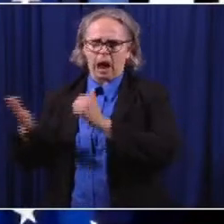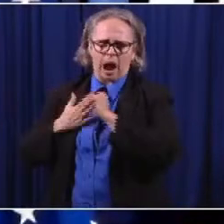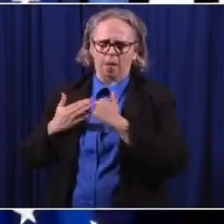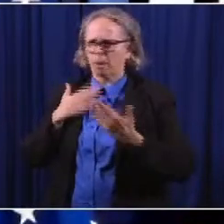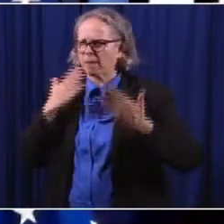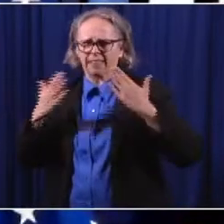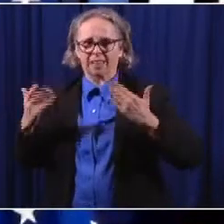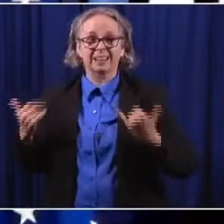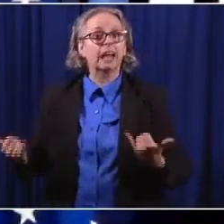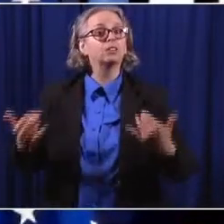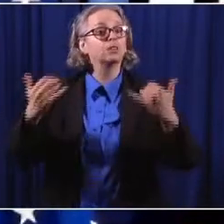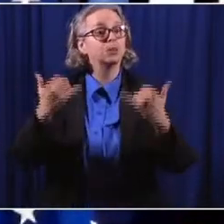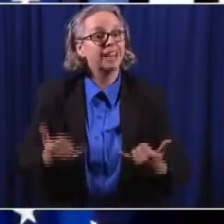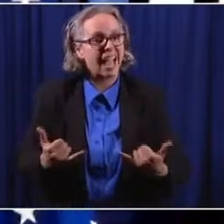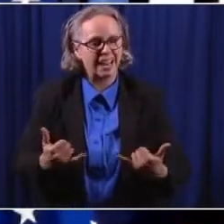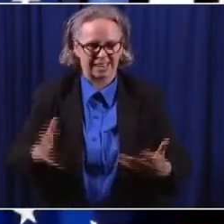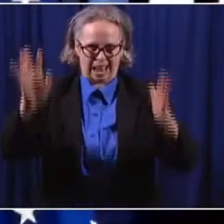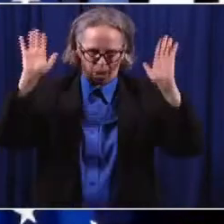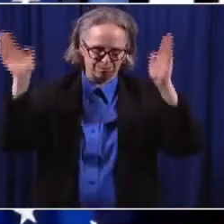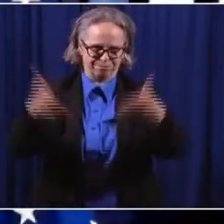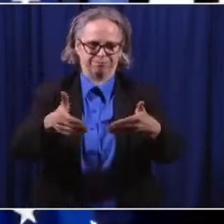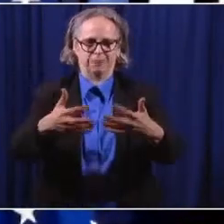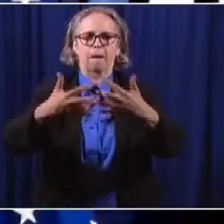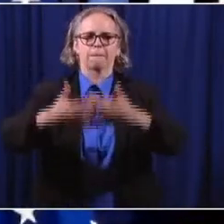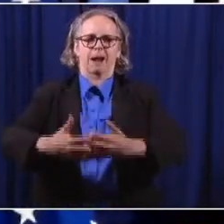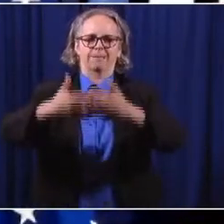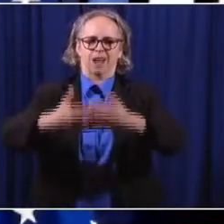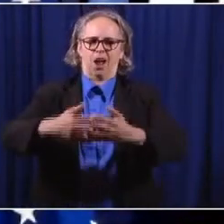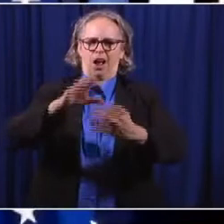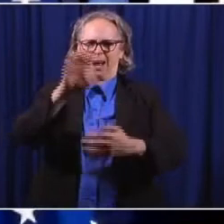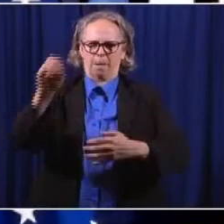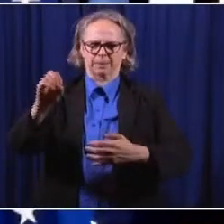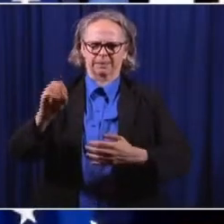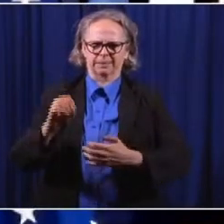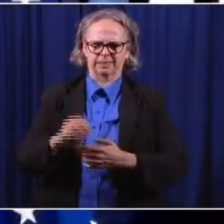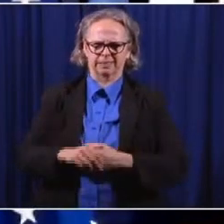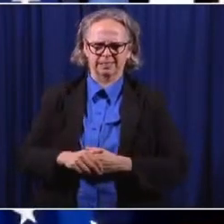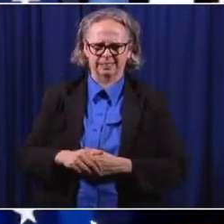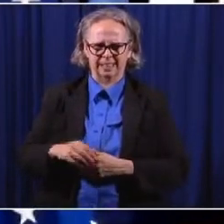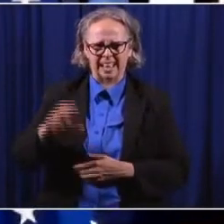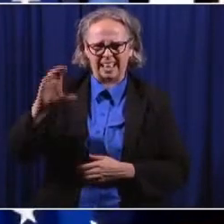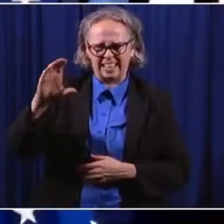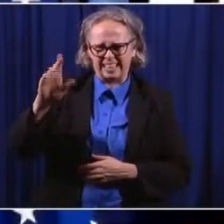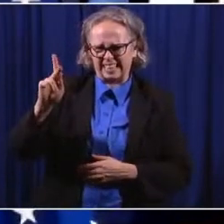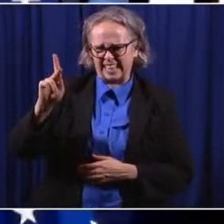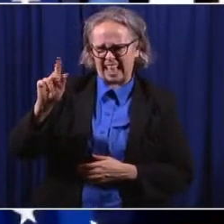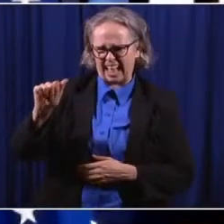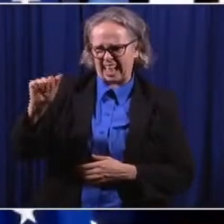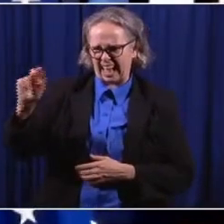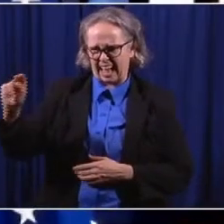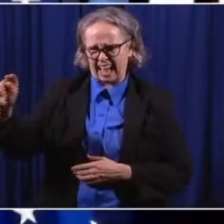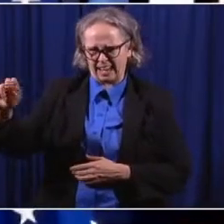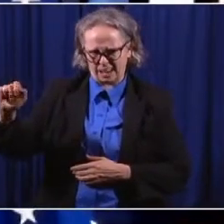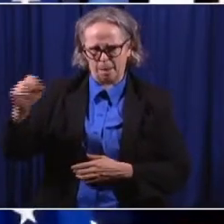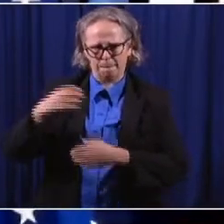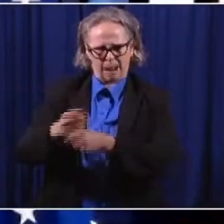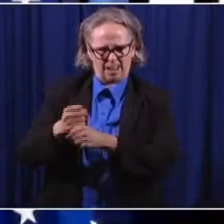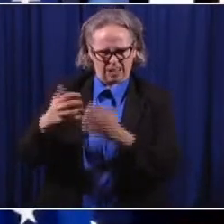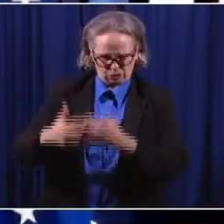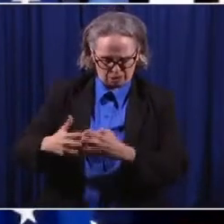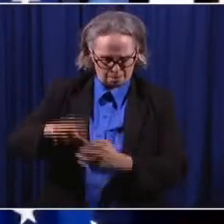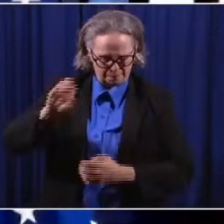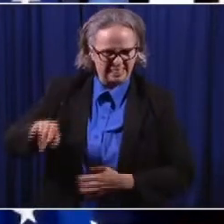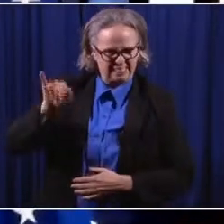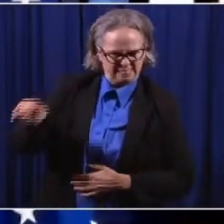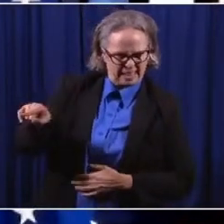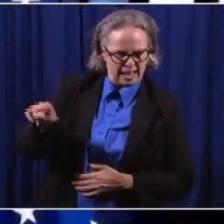manufacturing company, CAM Manufacturing in Van Wert, Ohio, up off of Route 127, where I used to travel on my way home